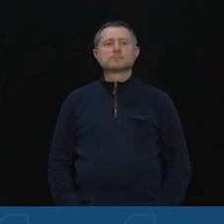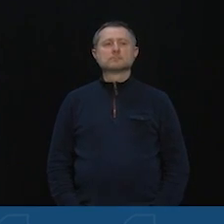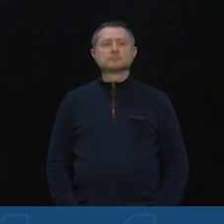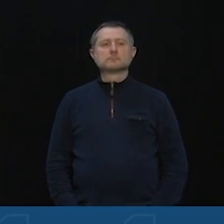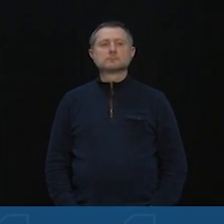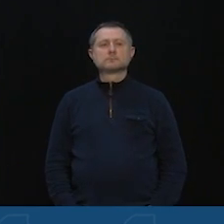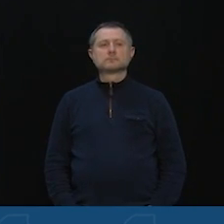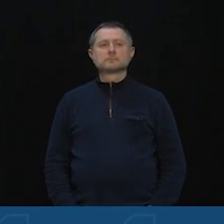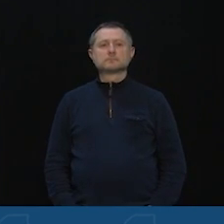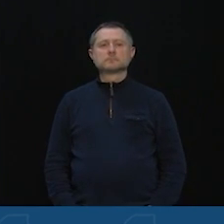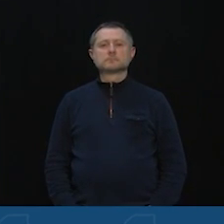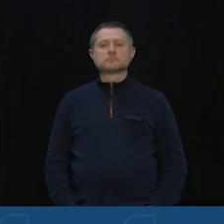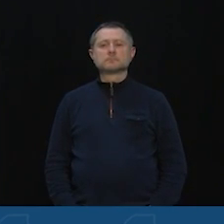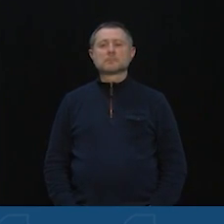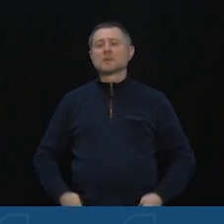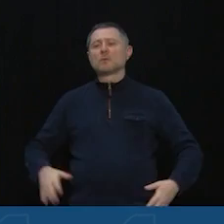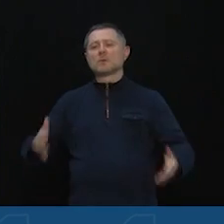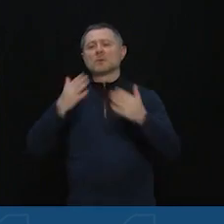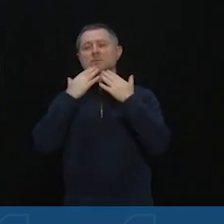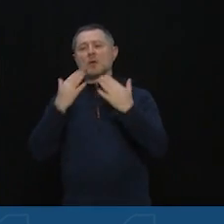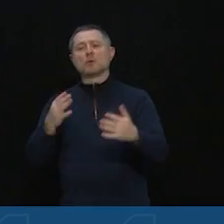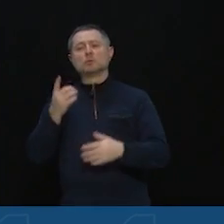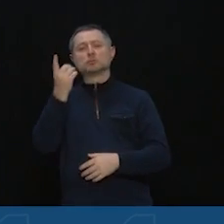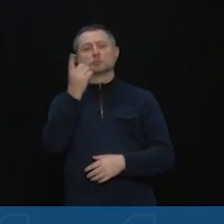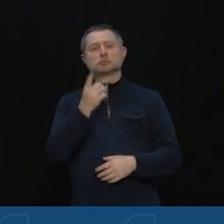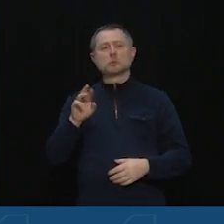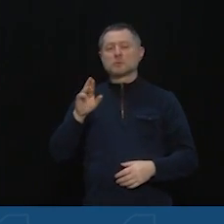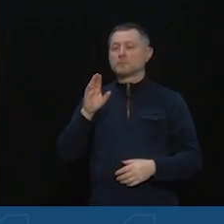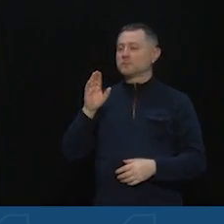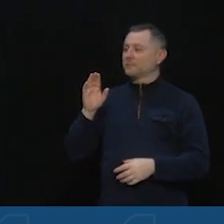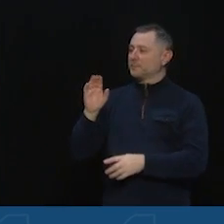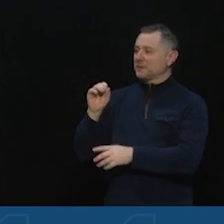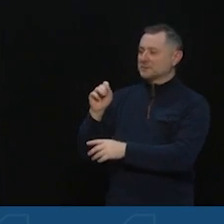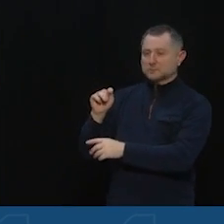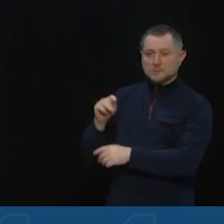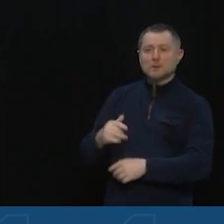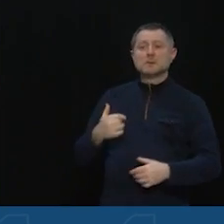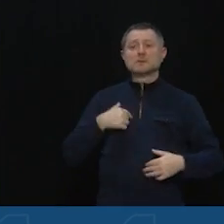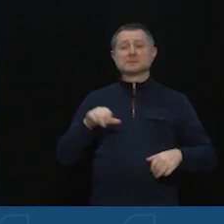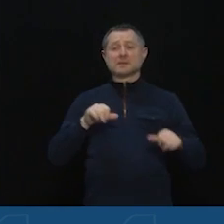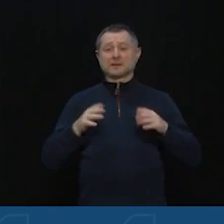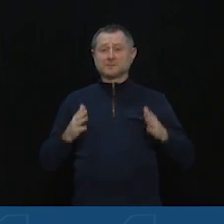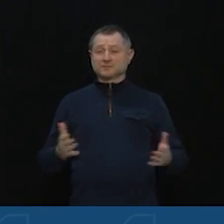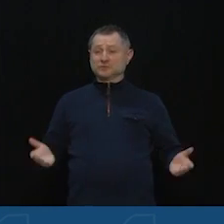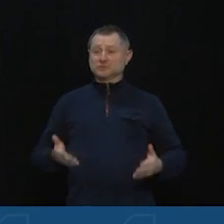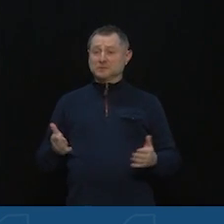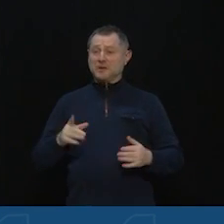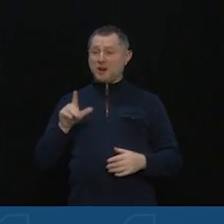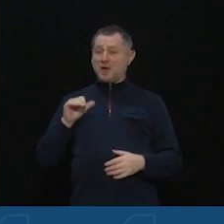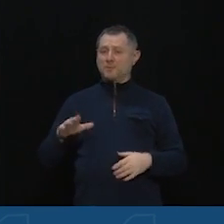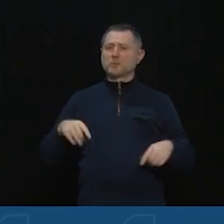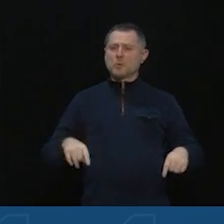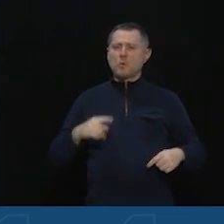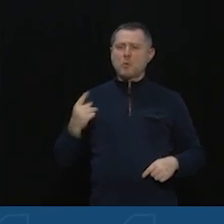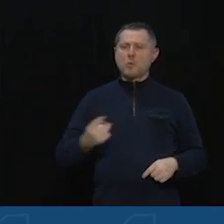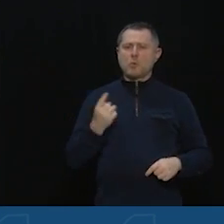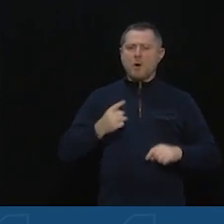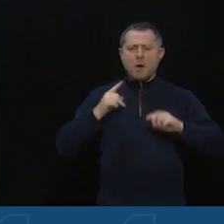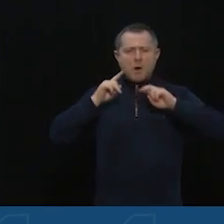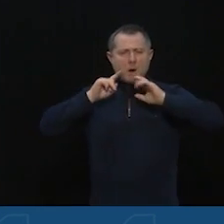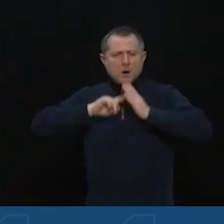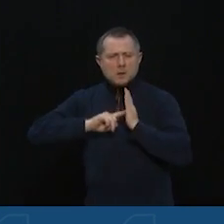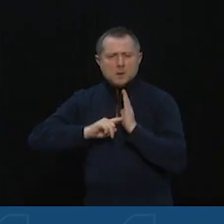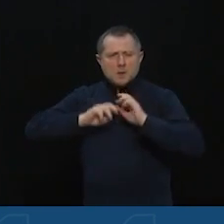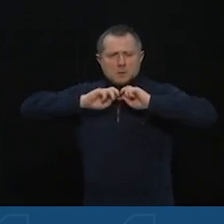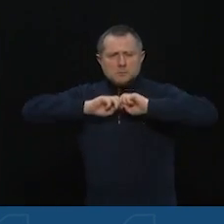Thank you, Dr. Bassett. Good morning. The scientists here at the Wadsworth Center Lab are constantly analyzing test results from across